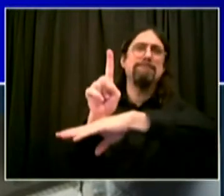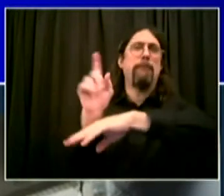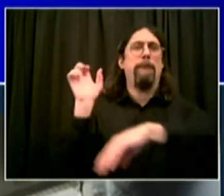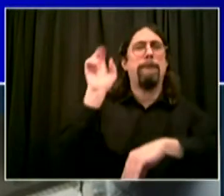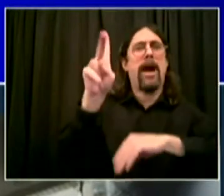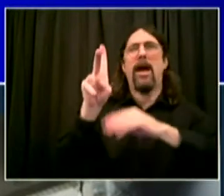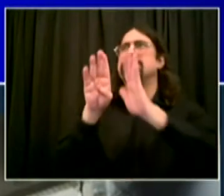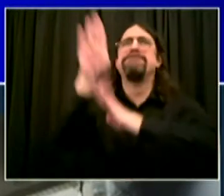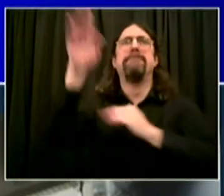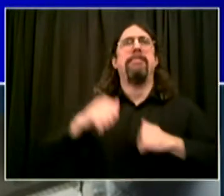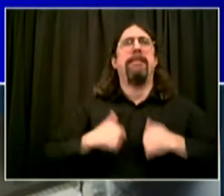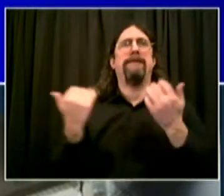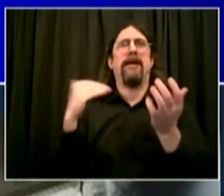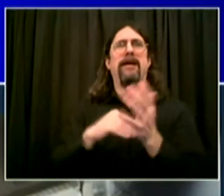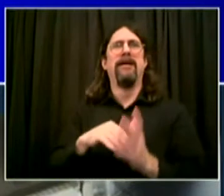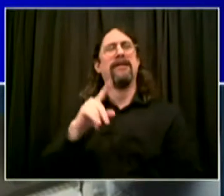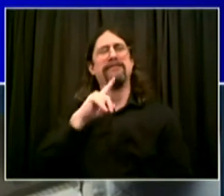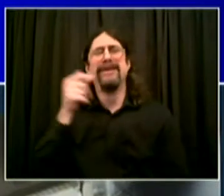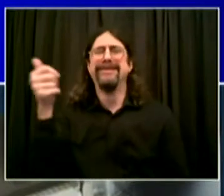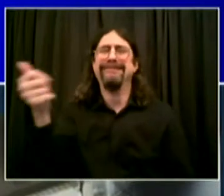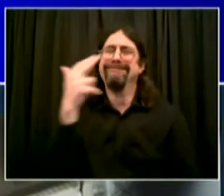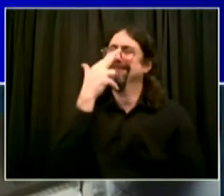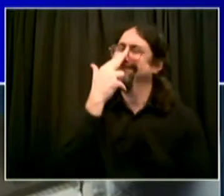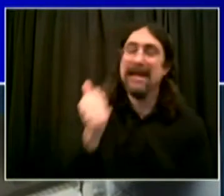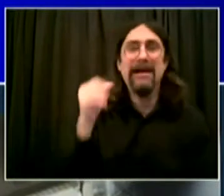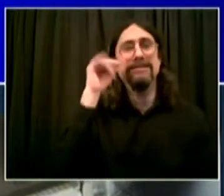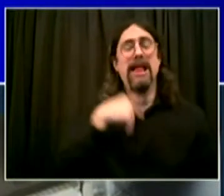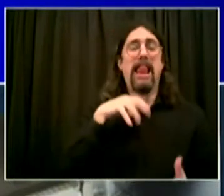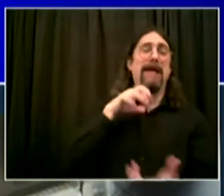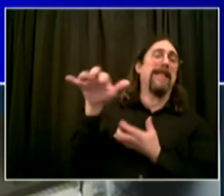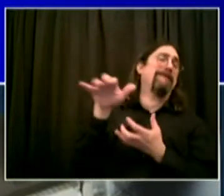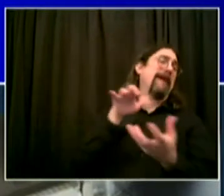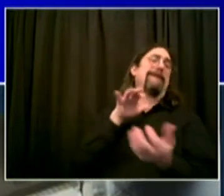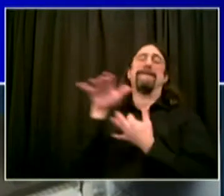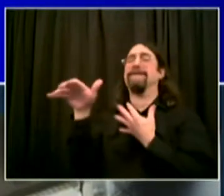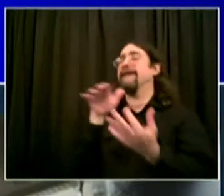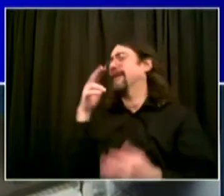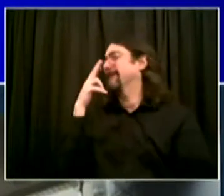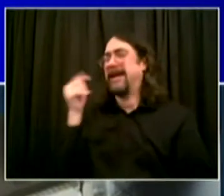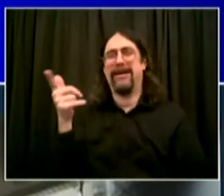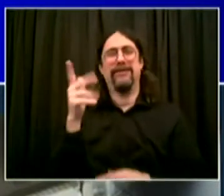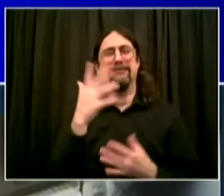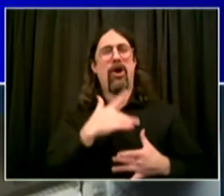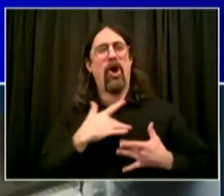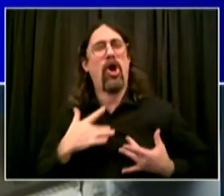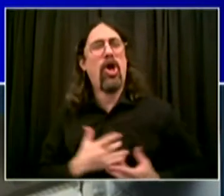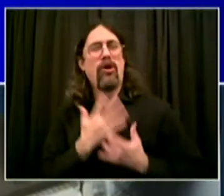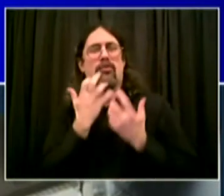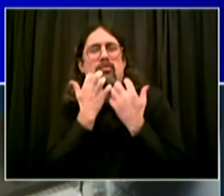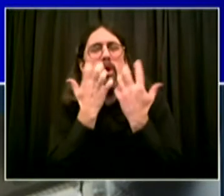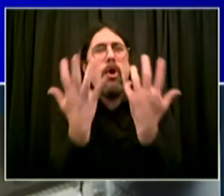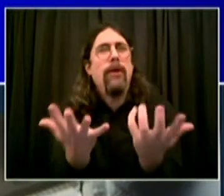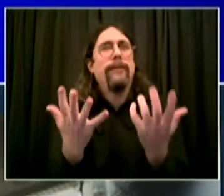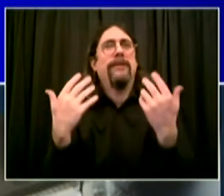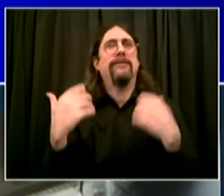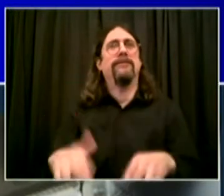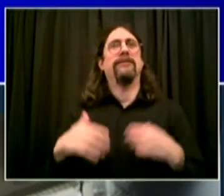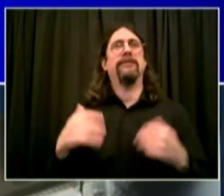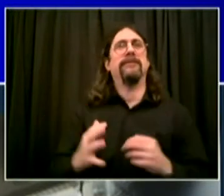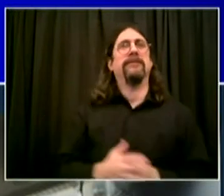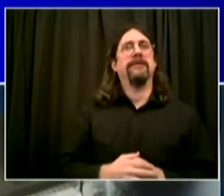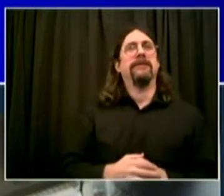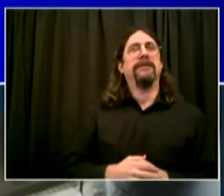I liked George McDonald so much, even though we ran against each other for mayor. And this is maybe a little point about the civility that needs to be a part